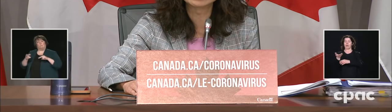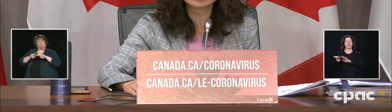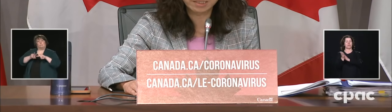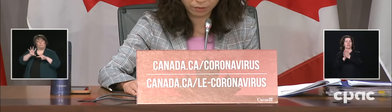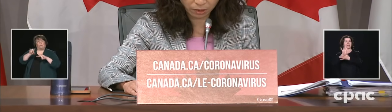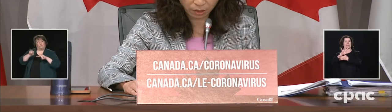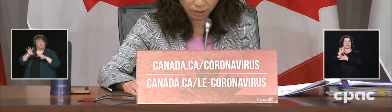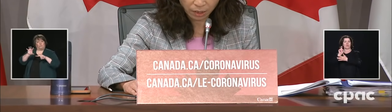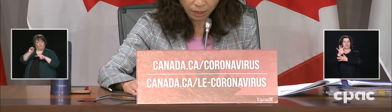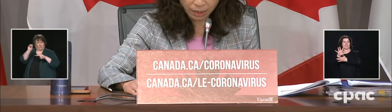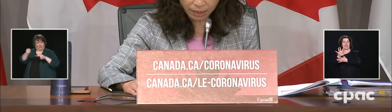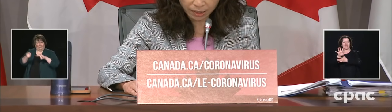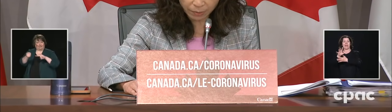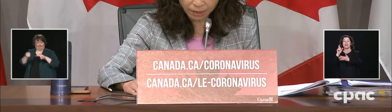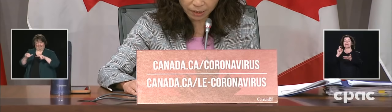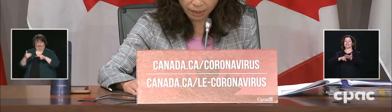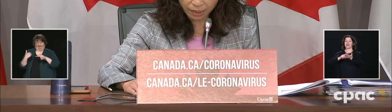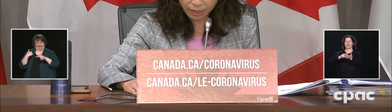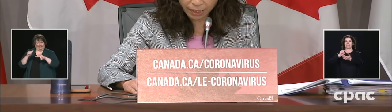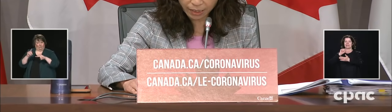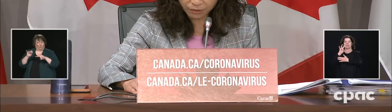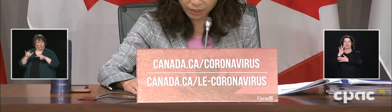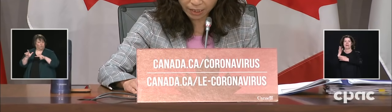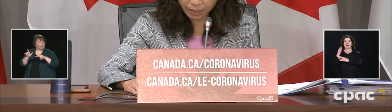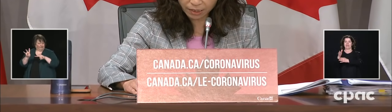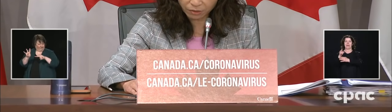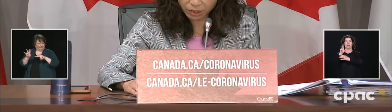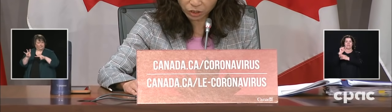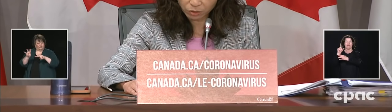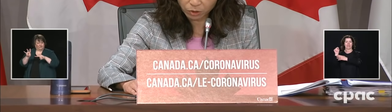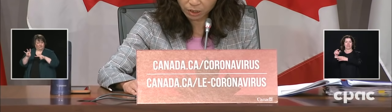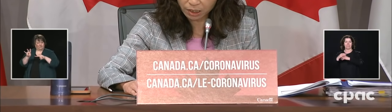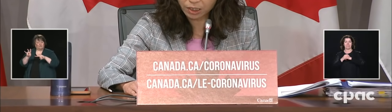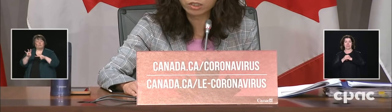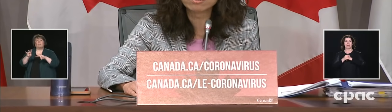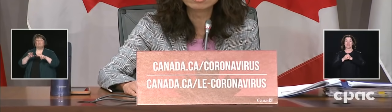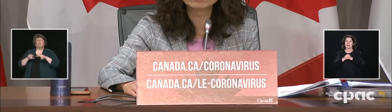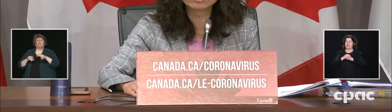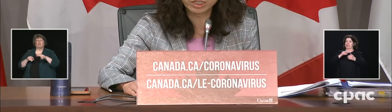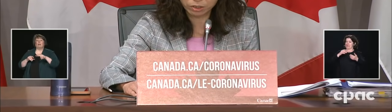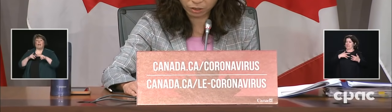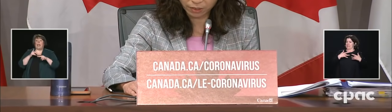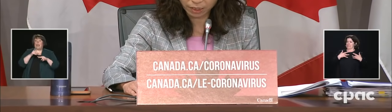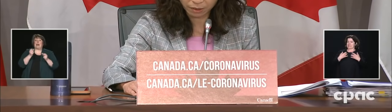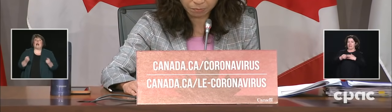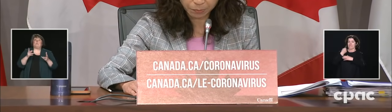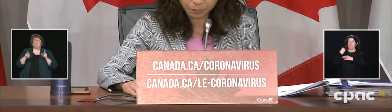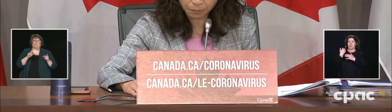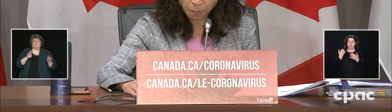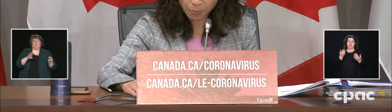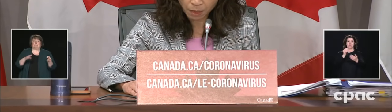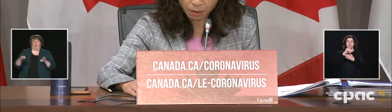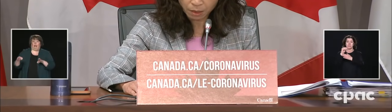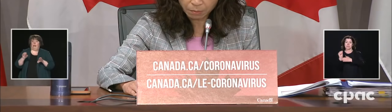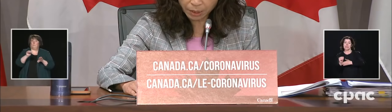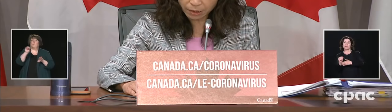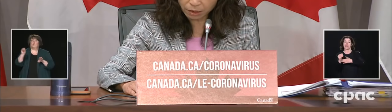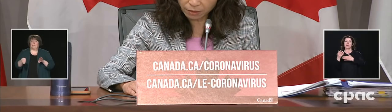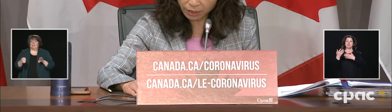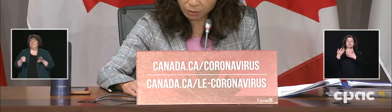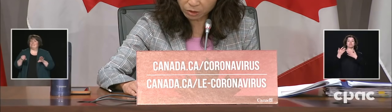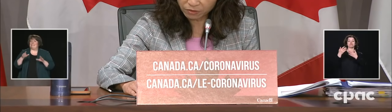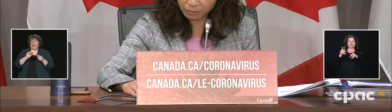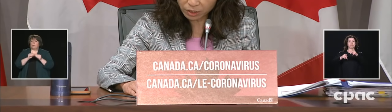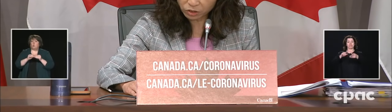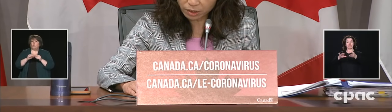the 27th. It is expected that the case fatality ratio will continue to change over time. Based